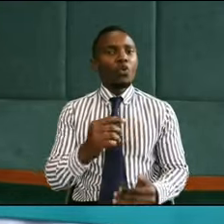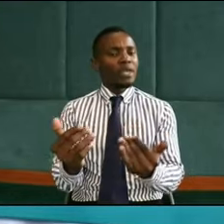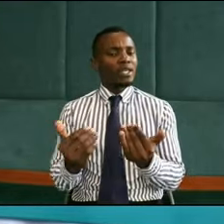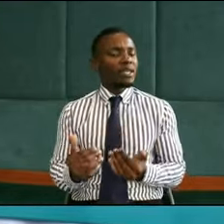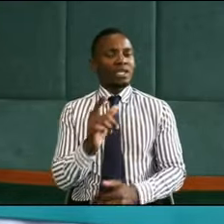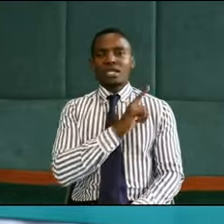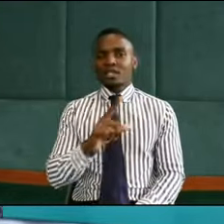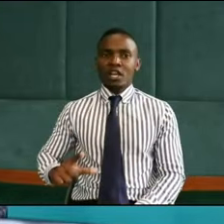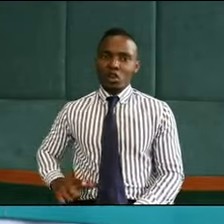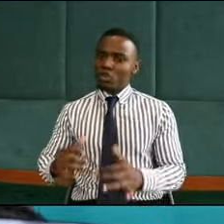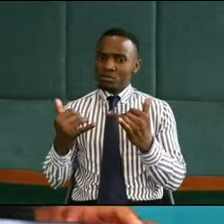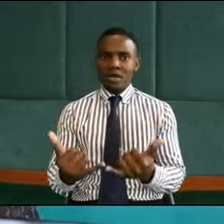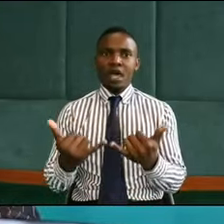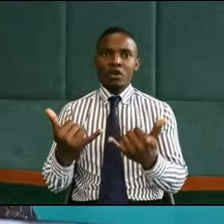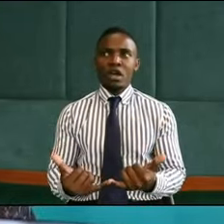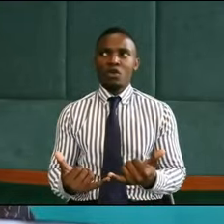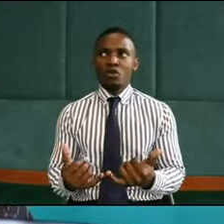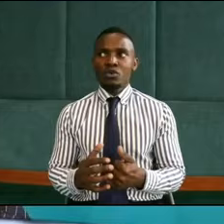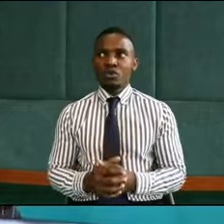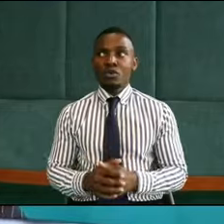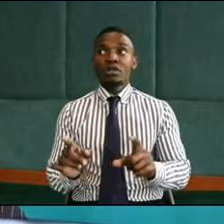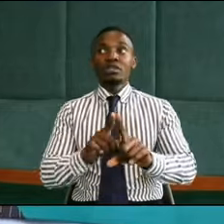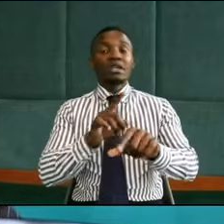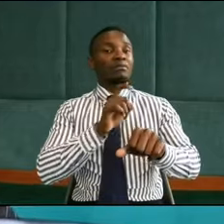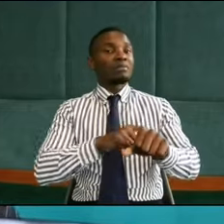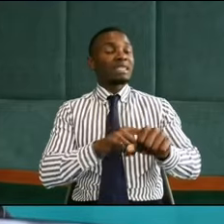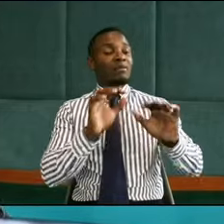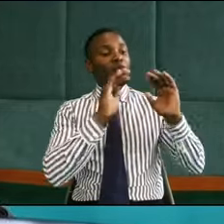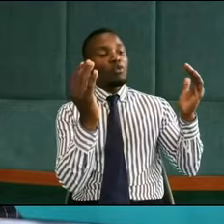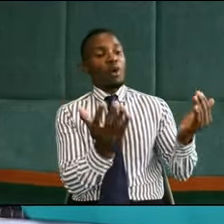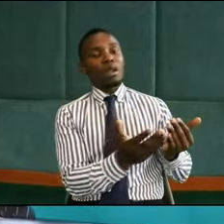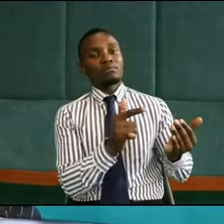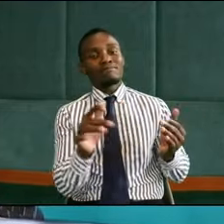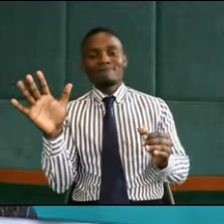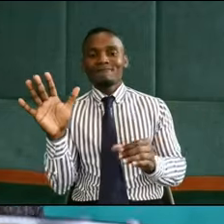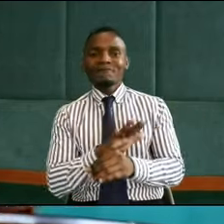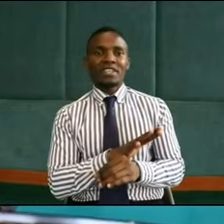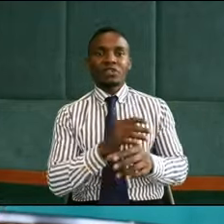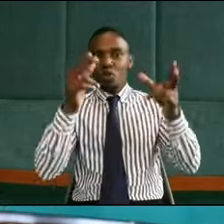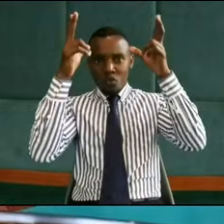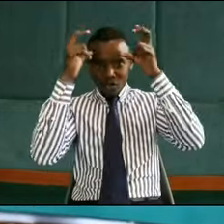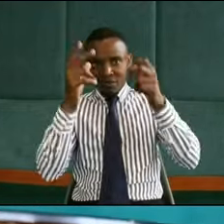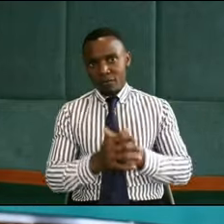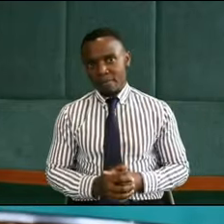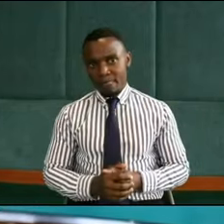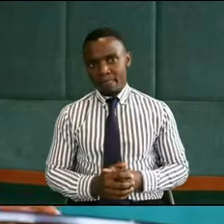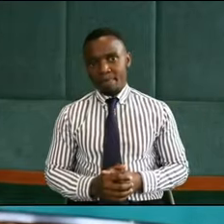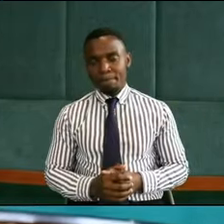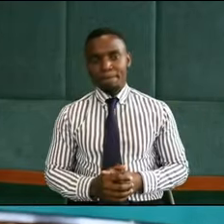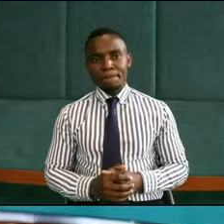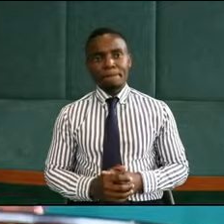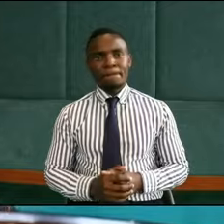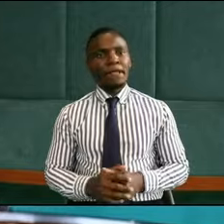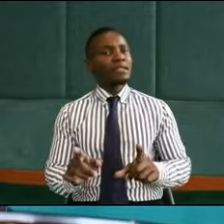this generation. As the world is filled with darkness, as the world